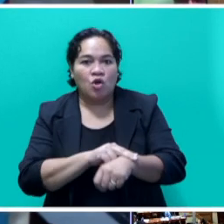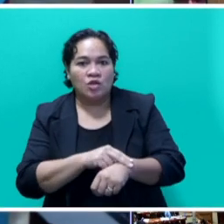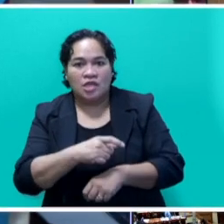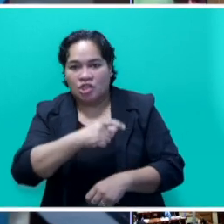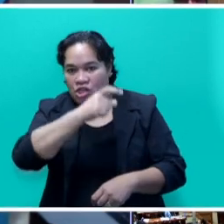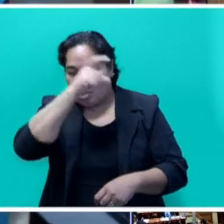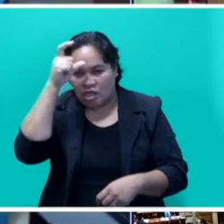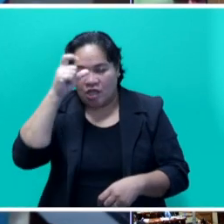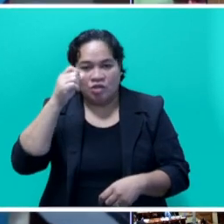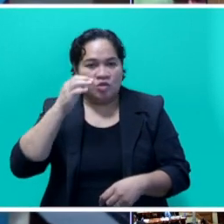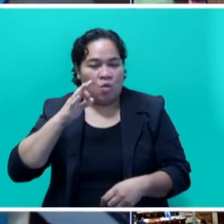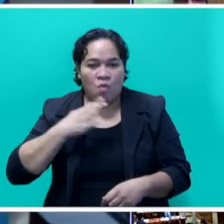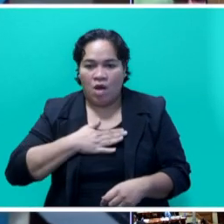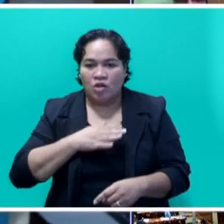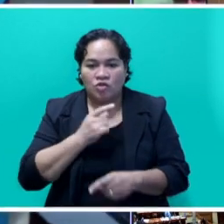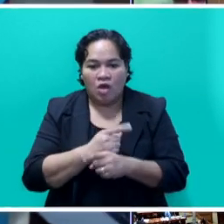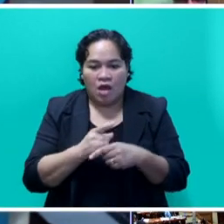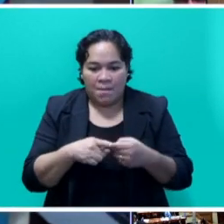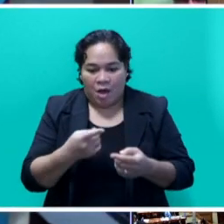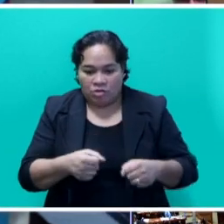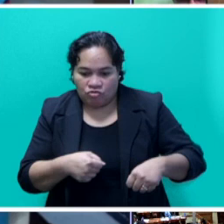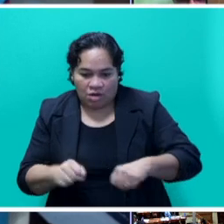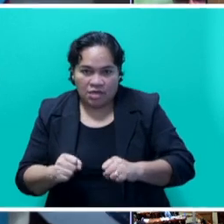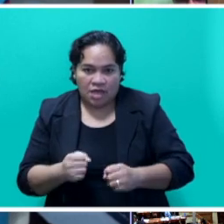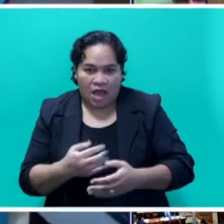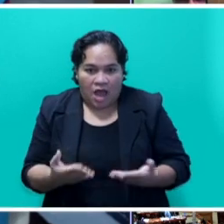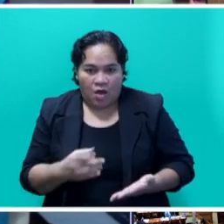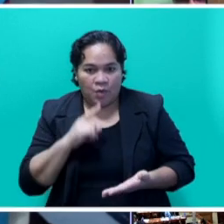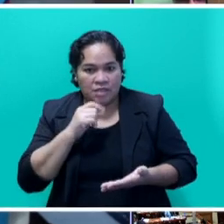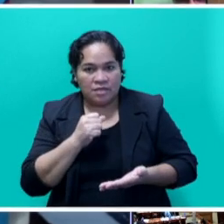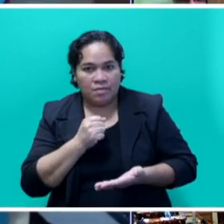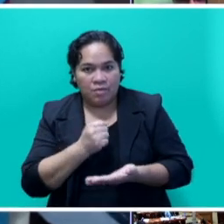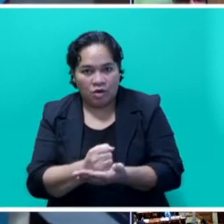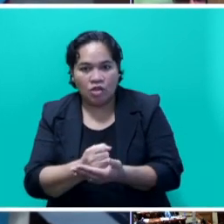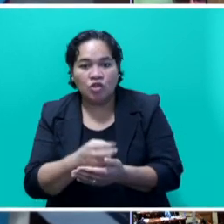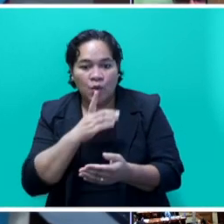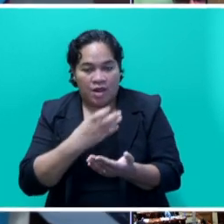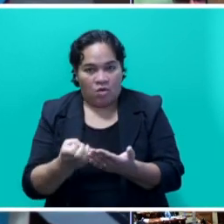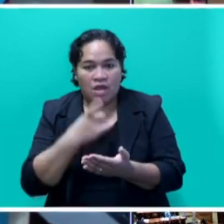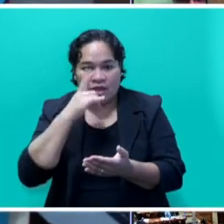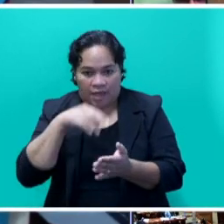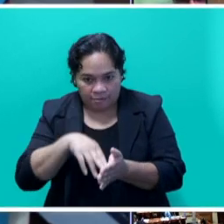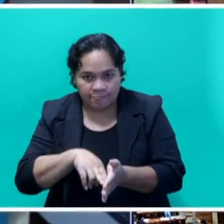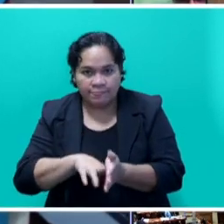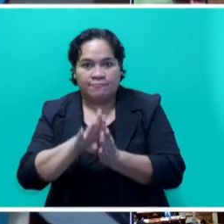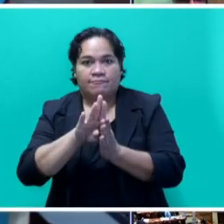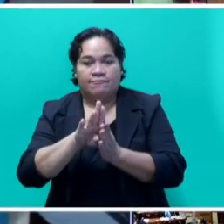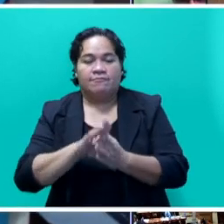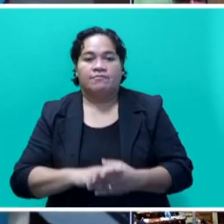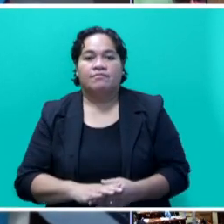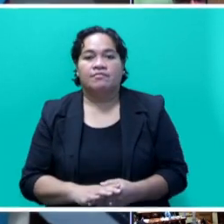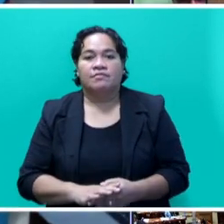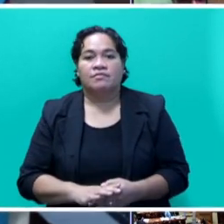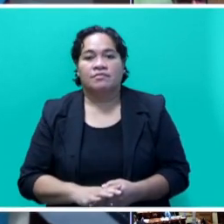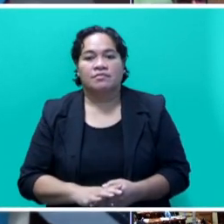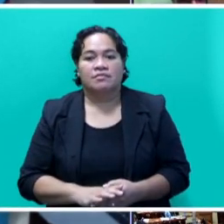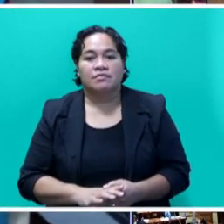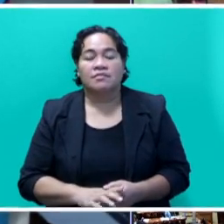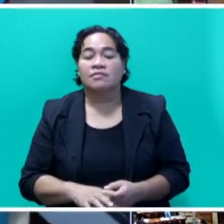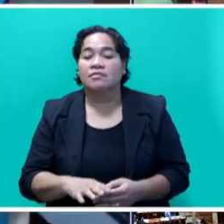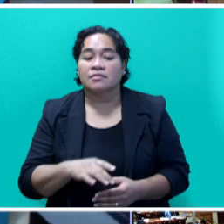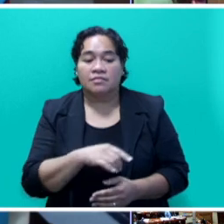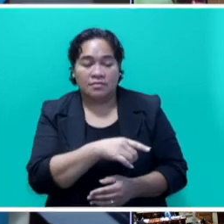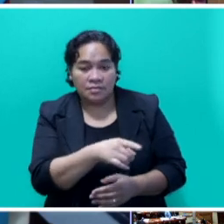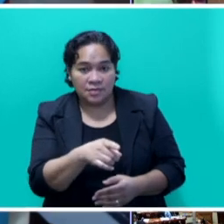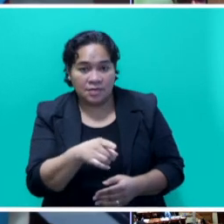They don't want to talk about the strategy it supports to recover our economy. Instead, they got in a